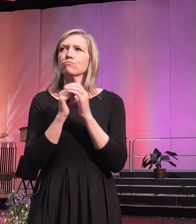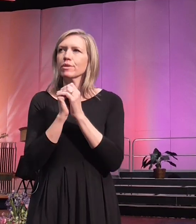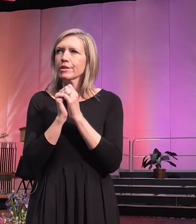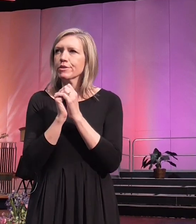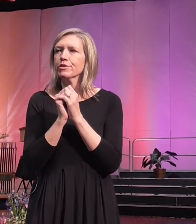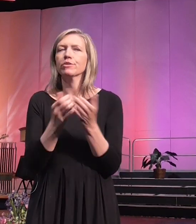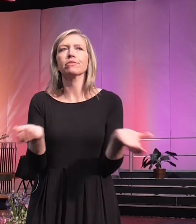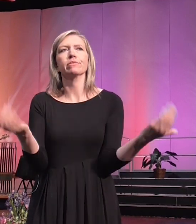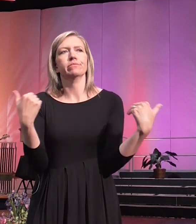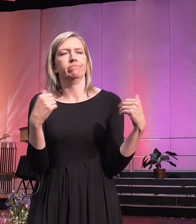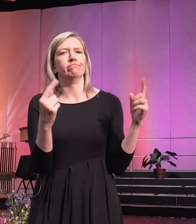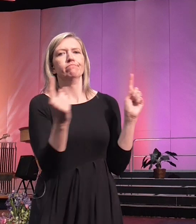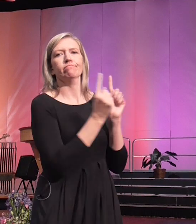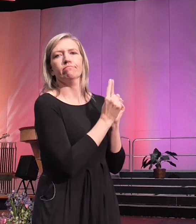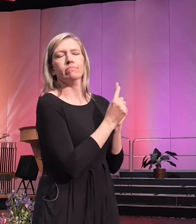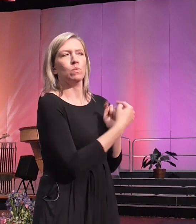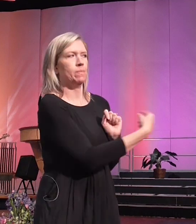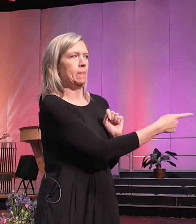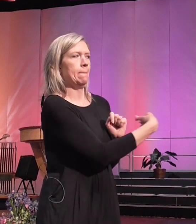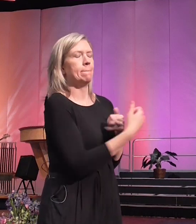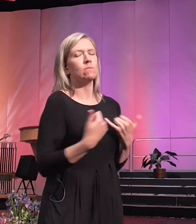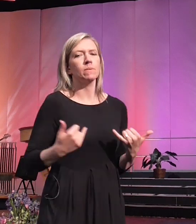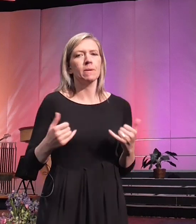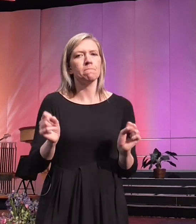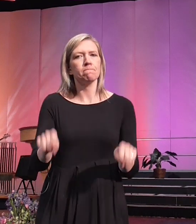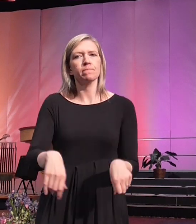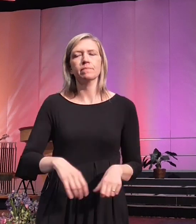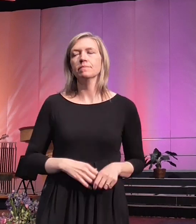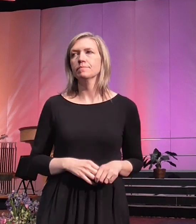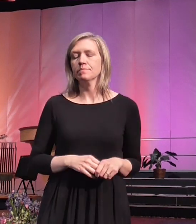make space to be with one of them today.